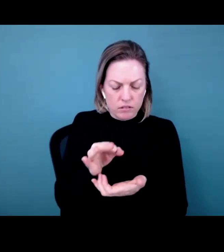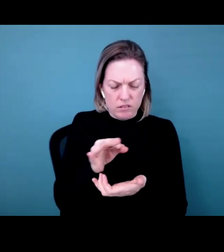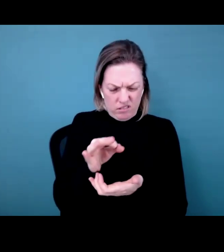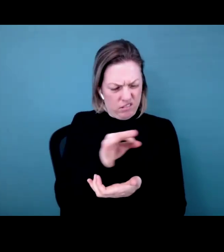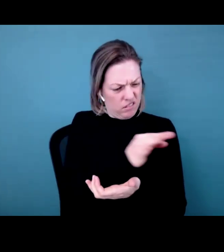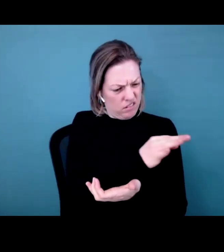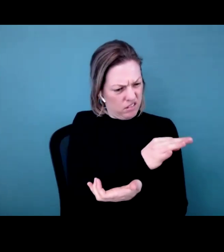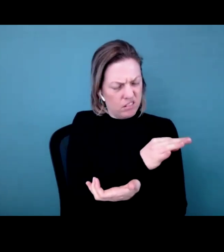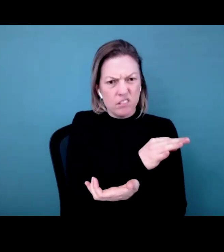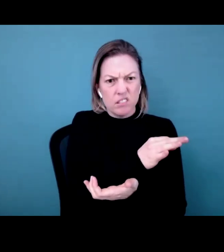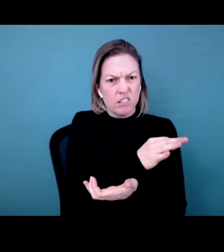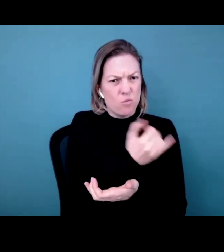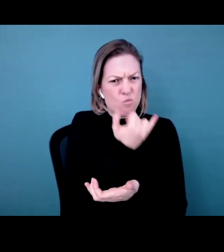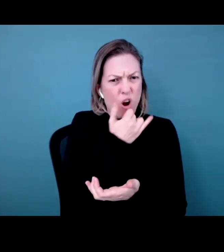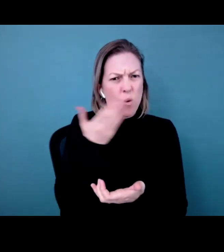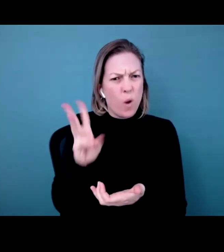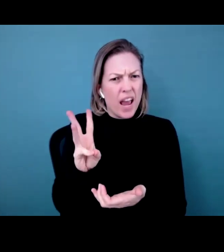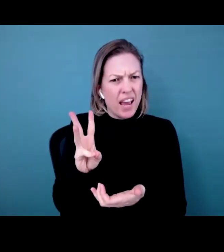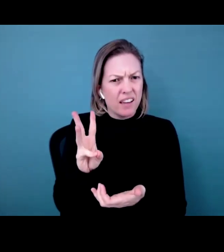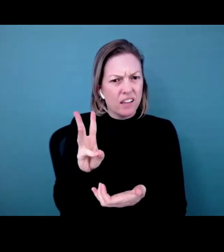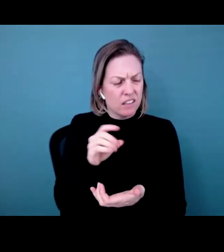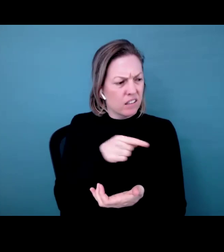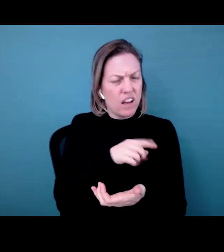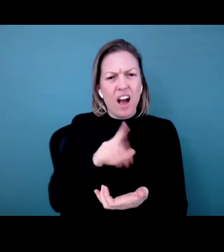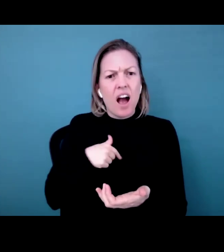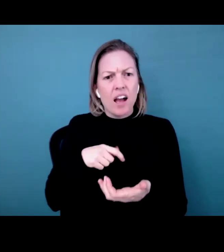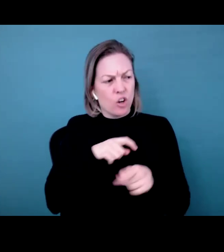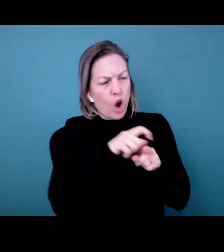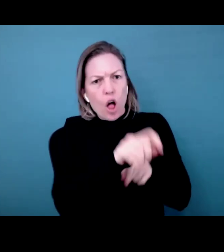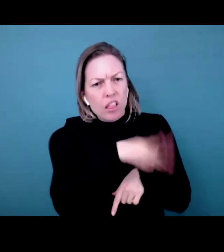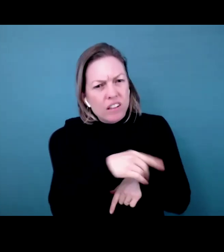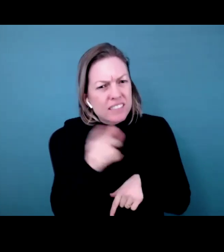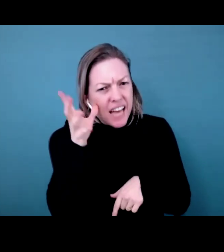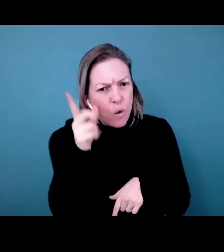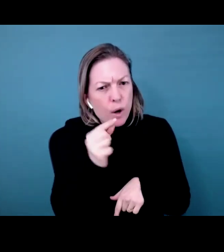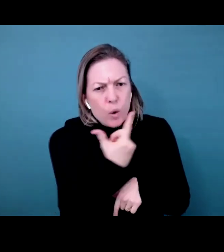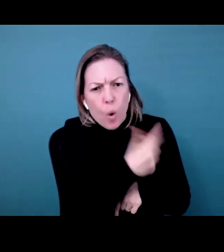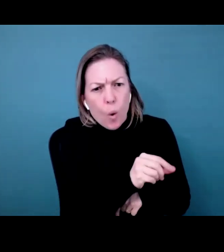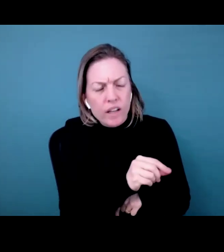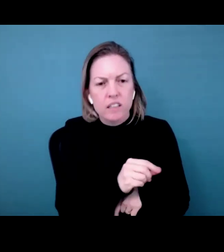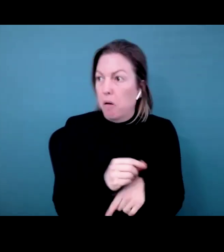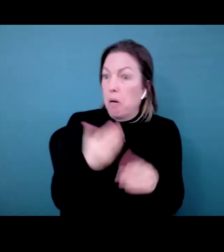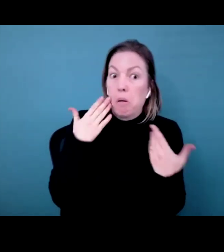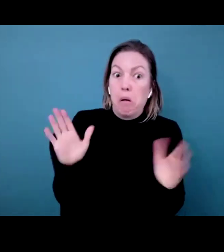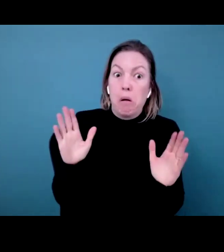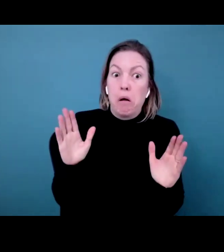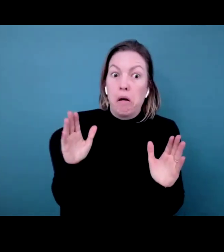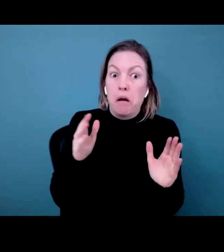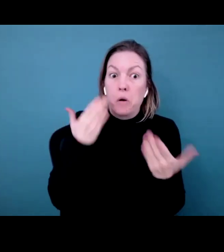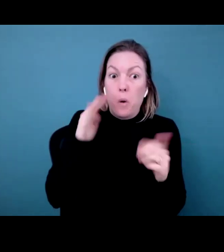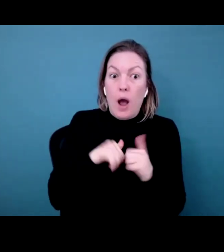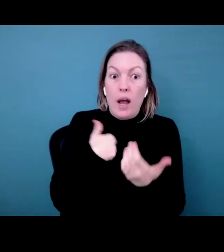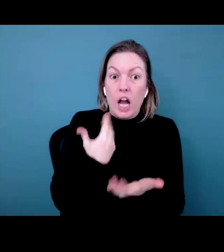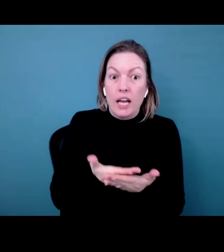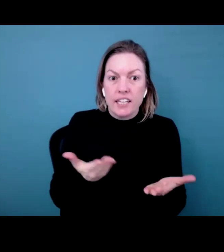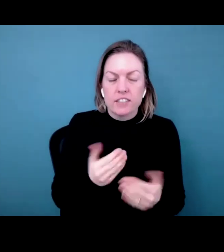how I got here. He'd turn around and he'd get back. We've had an incident where during that period where he came into my house,